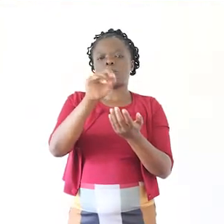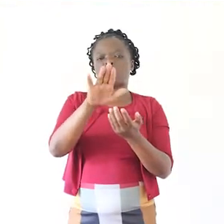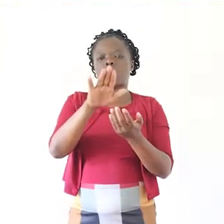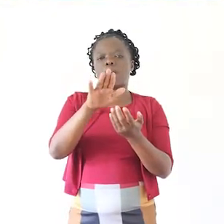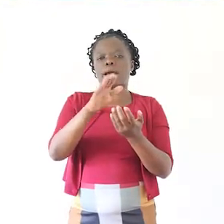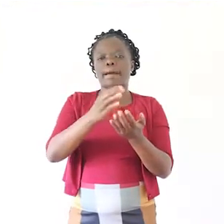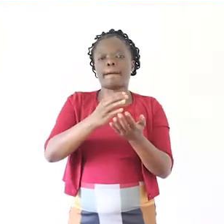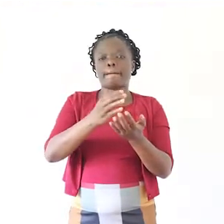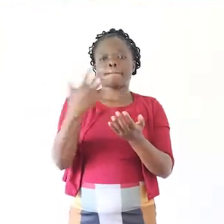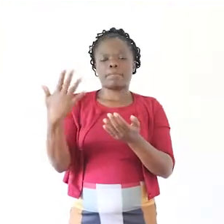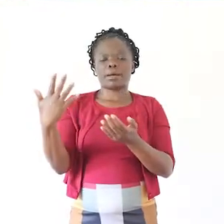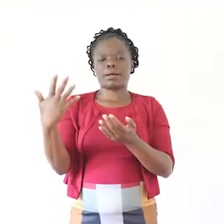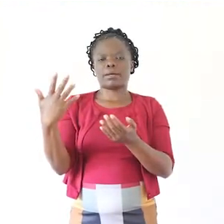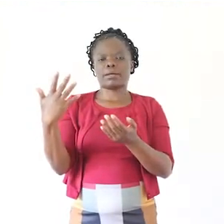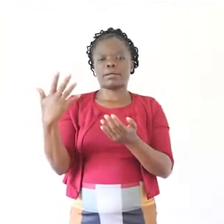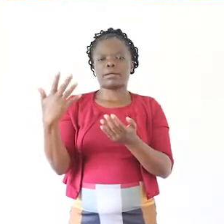pack.